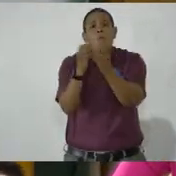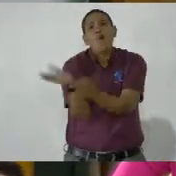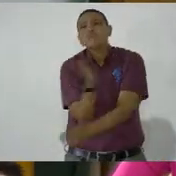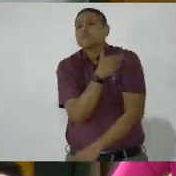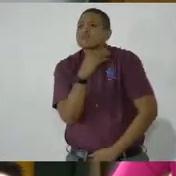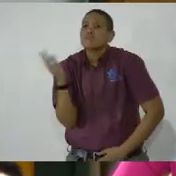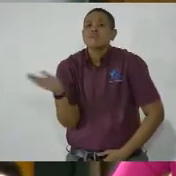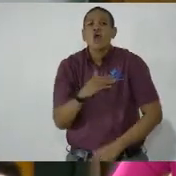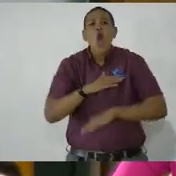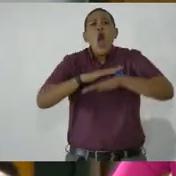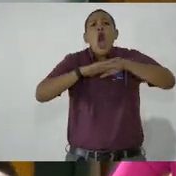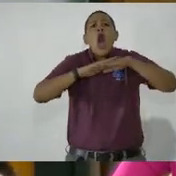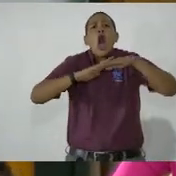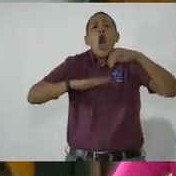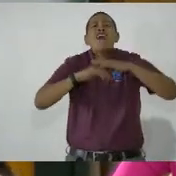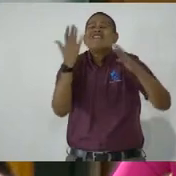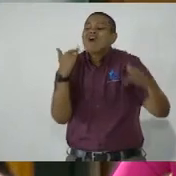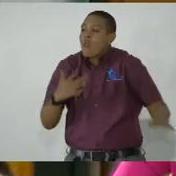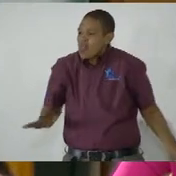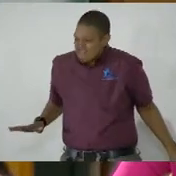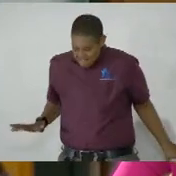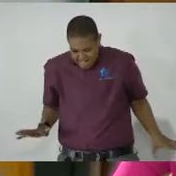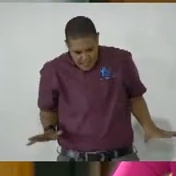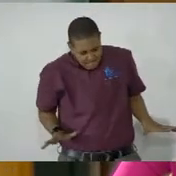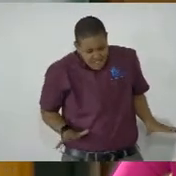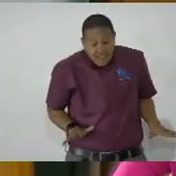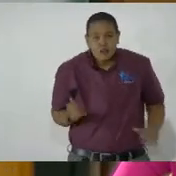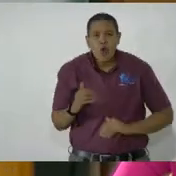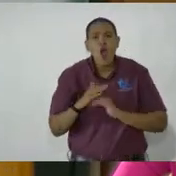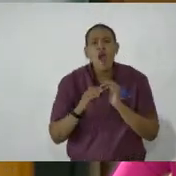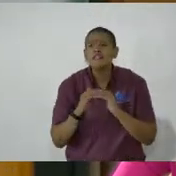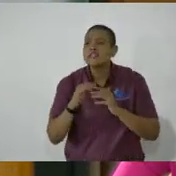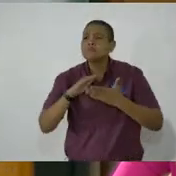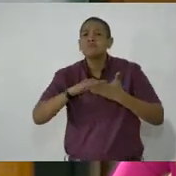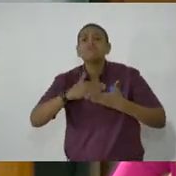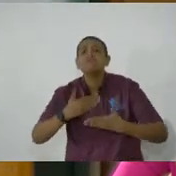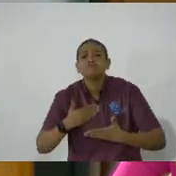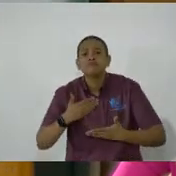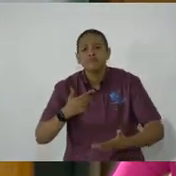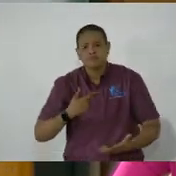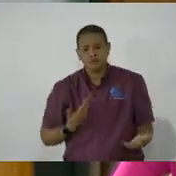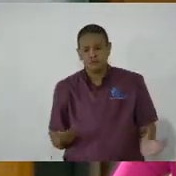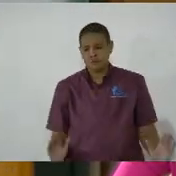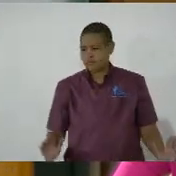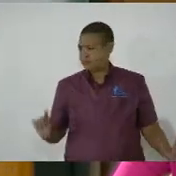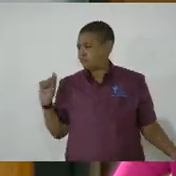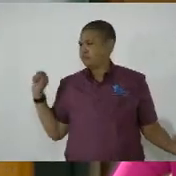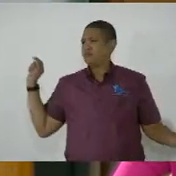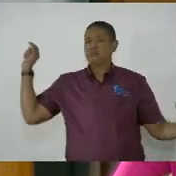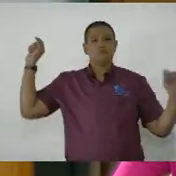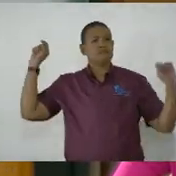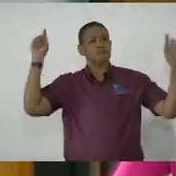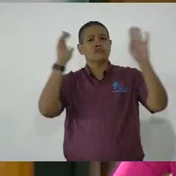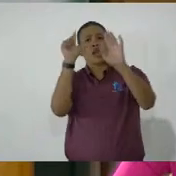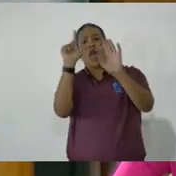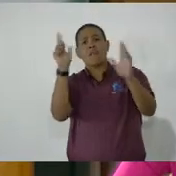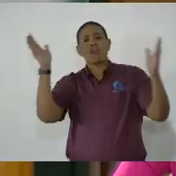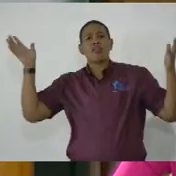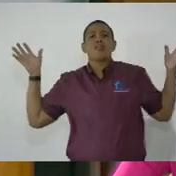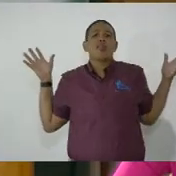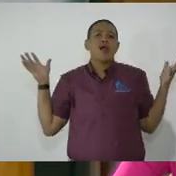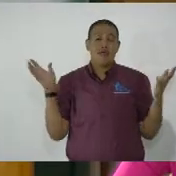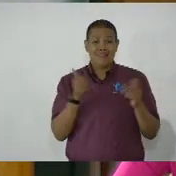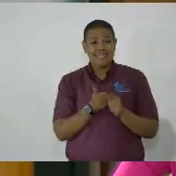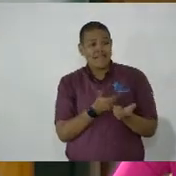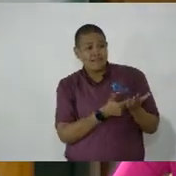a comfortable manner from his study, and he has now negotiated with